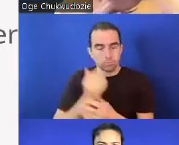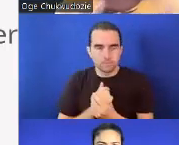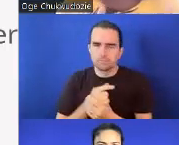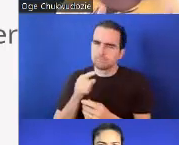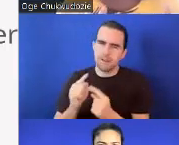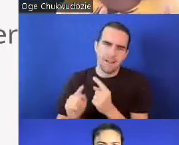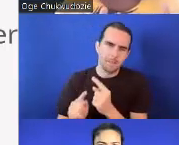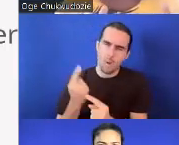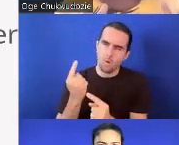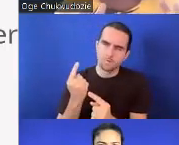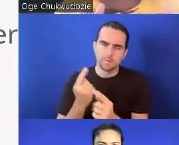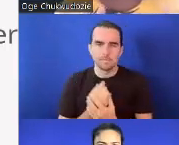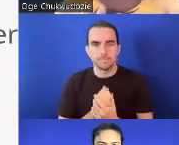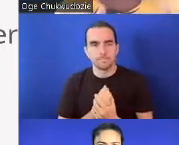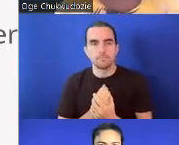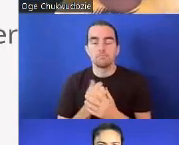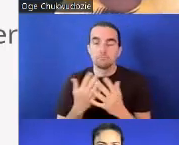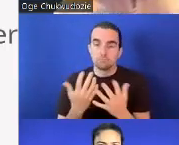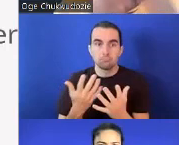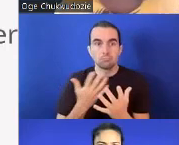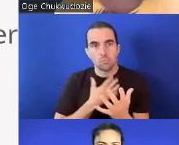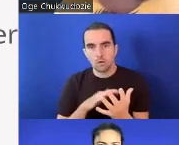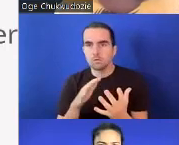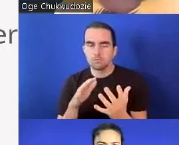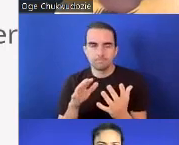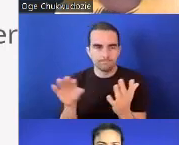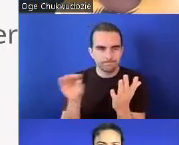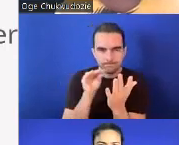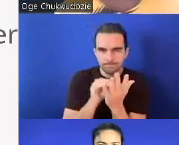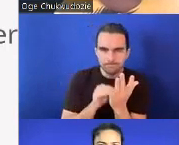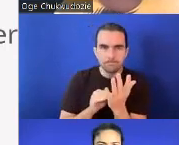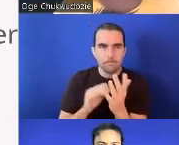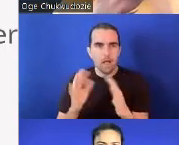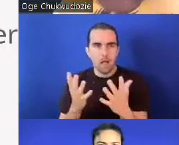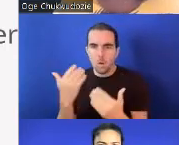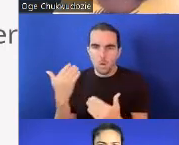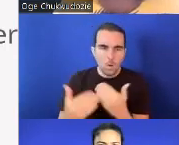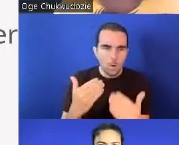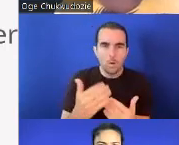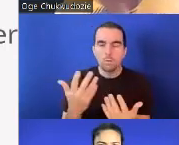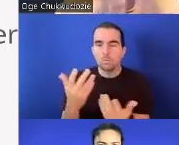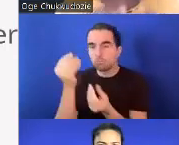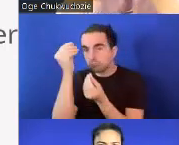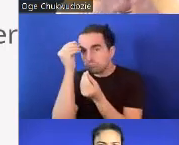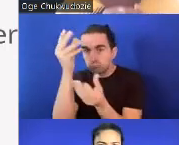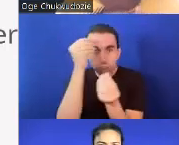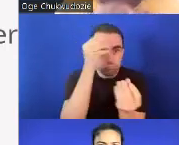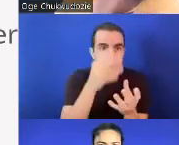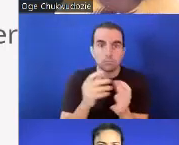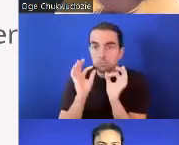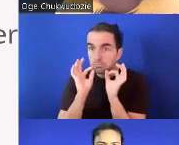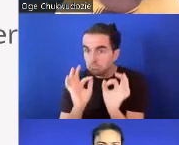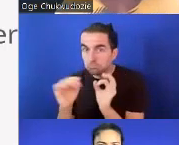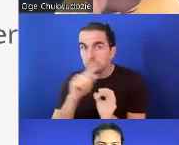reports and you are happy. No, it doesn't work like that. So you continue to raise awareness. You maintain confidentiality and protect the data of